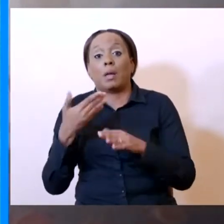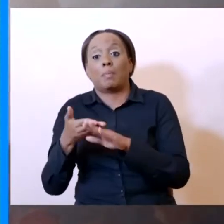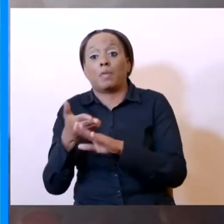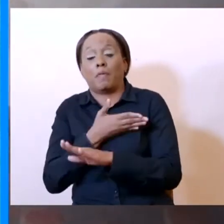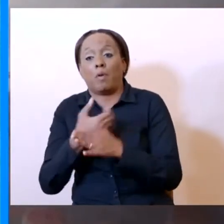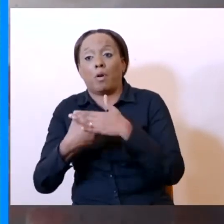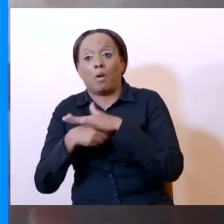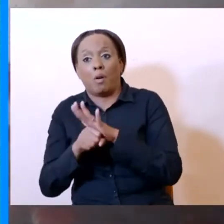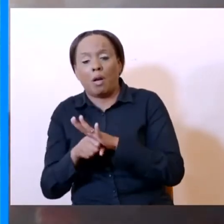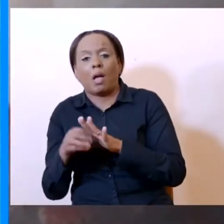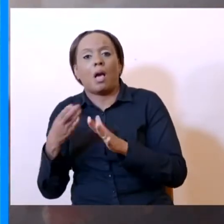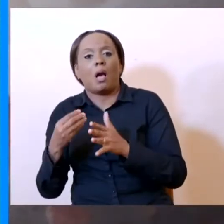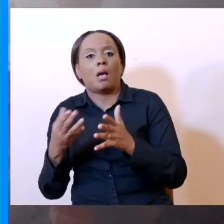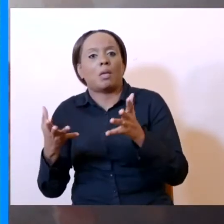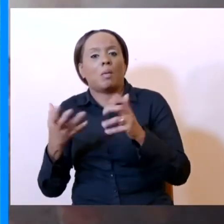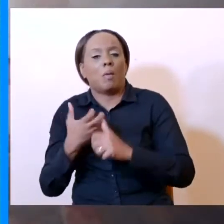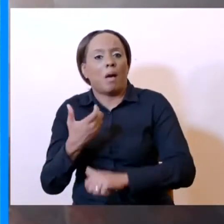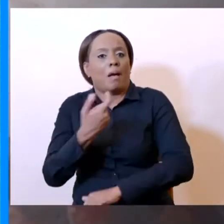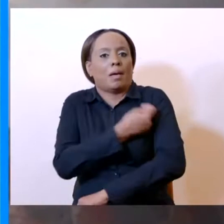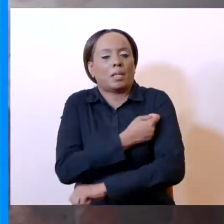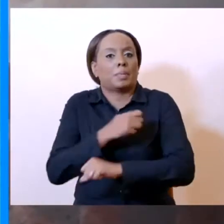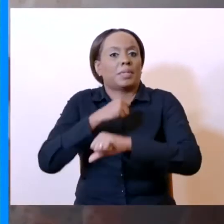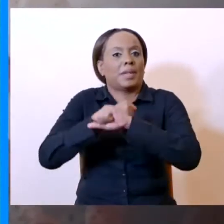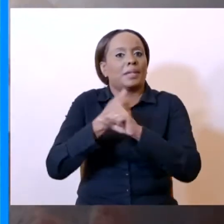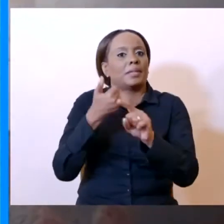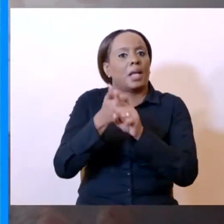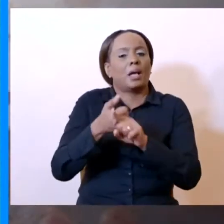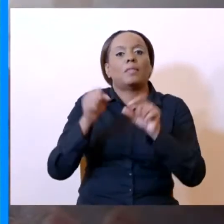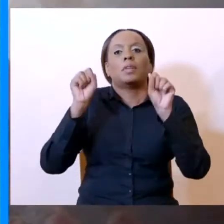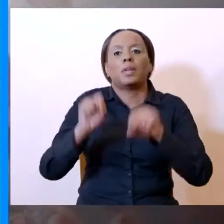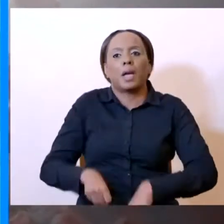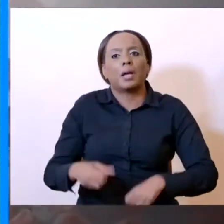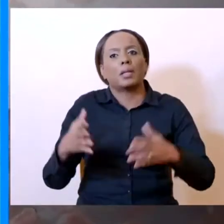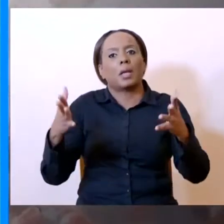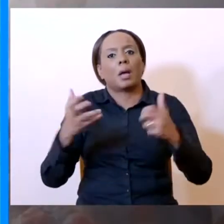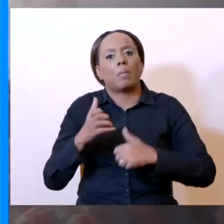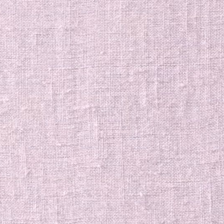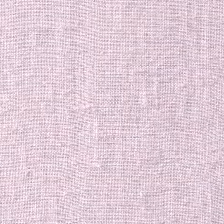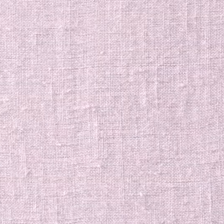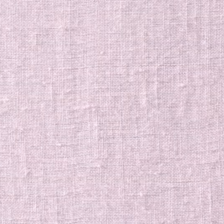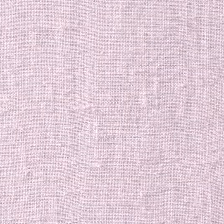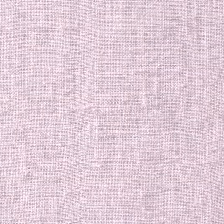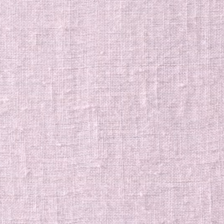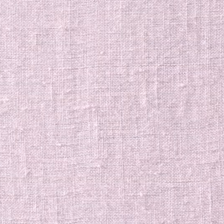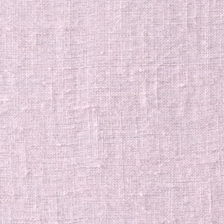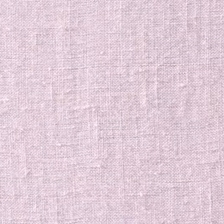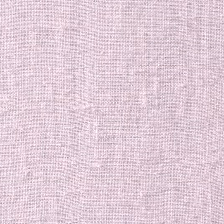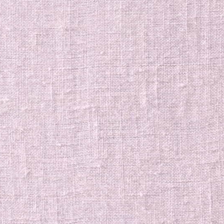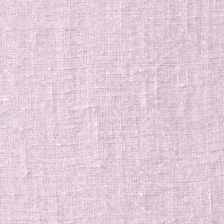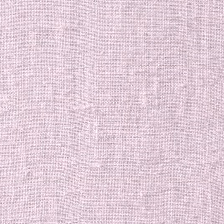really robust immune response to protect you for a longer period of time.